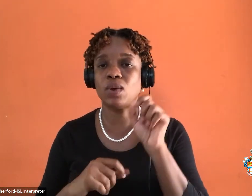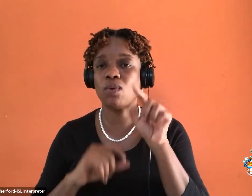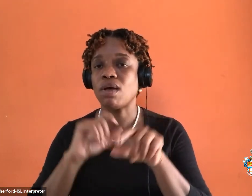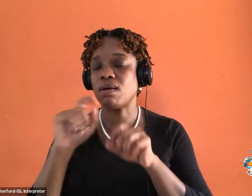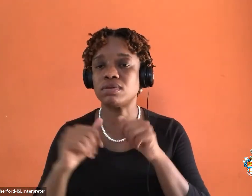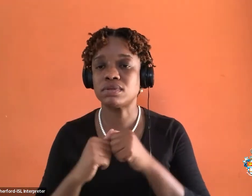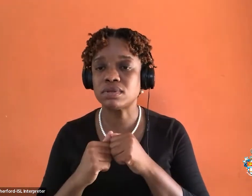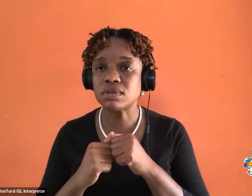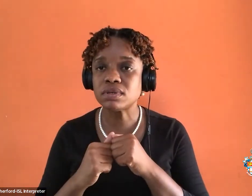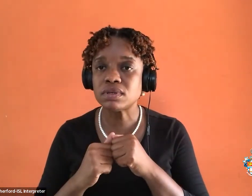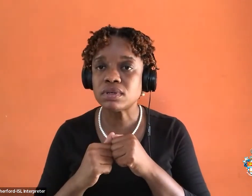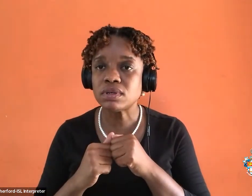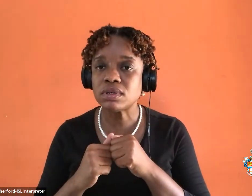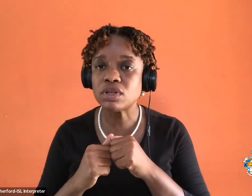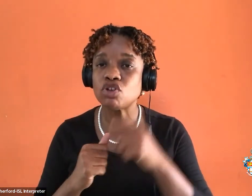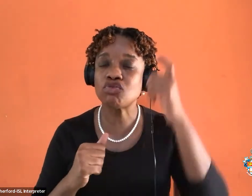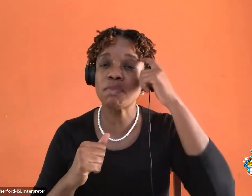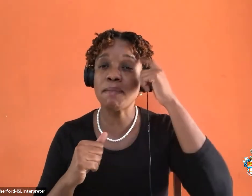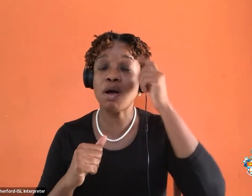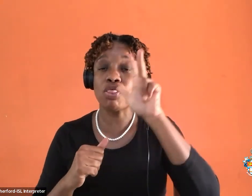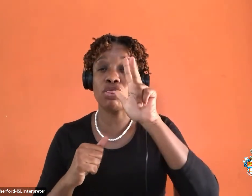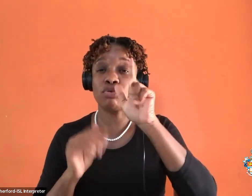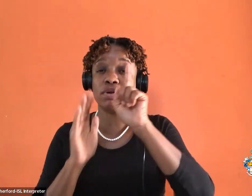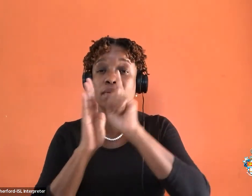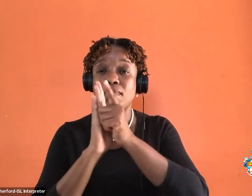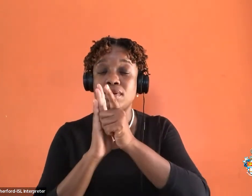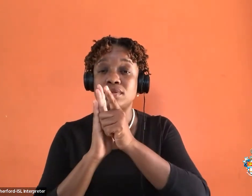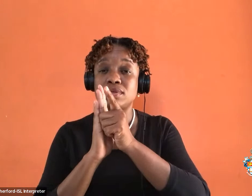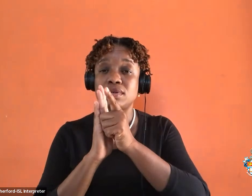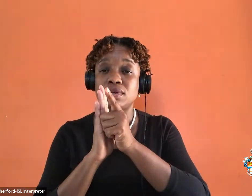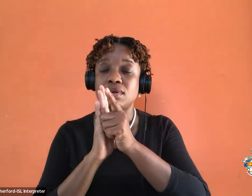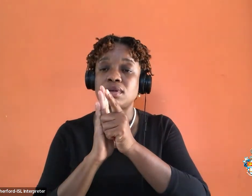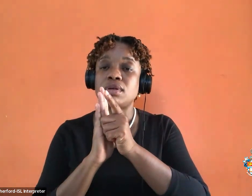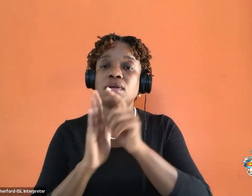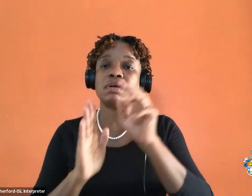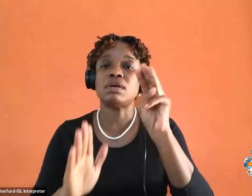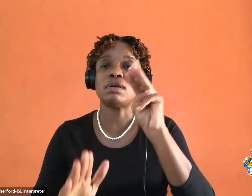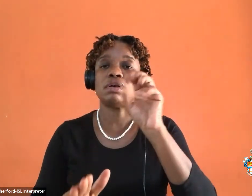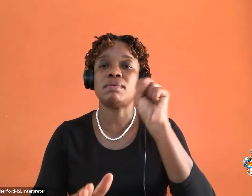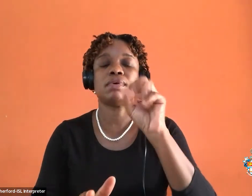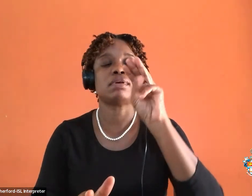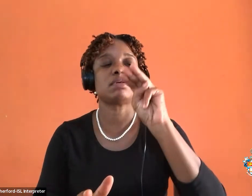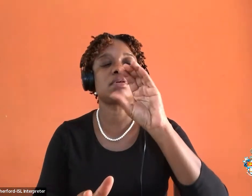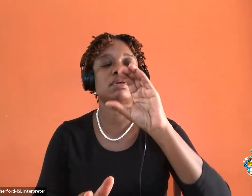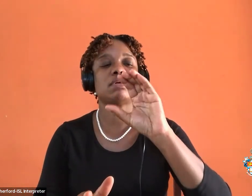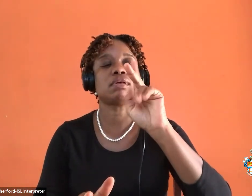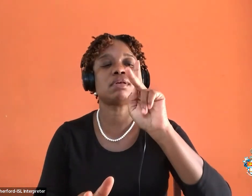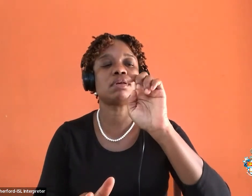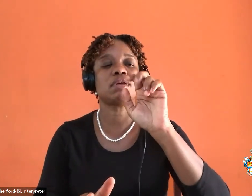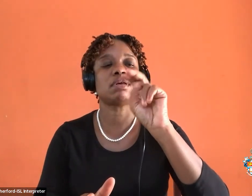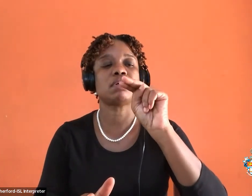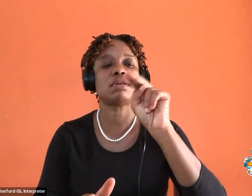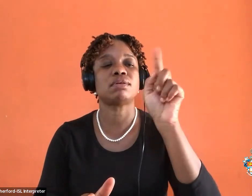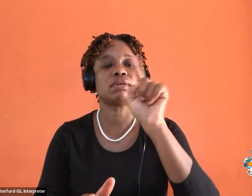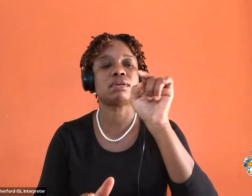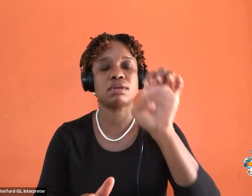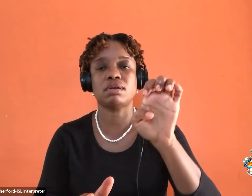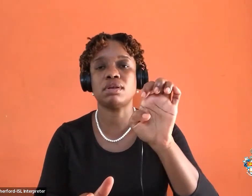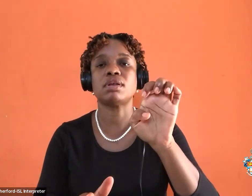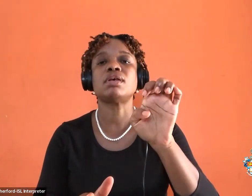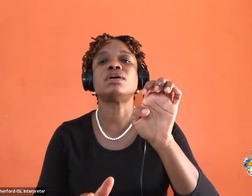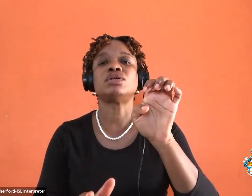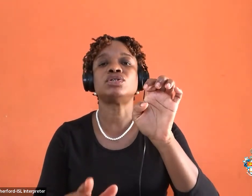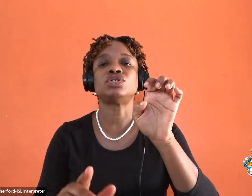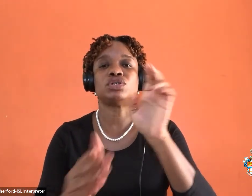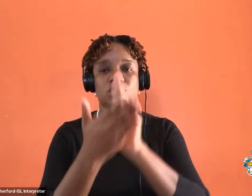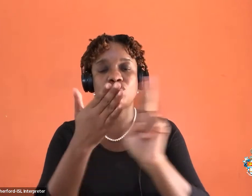And remember, Ms. Mackenzie, it's 3 minutes. And Ms. Mackenzie is a second-year university student who is currently pursuing